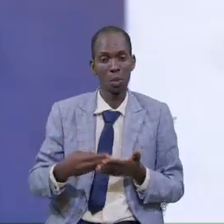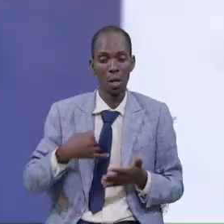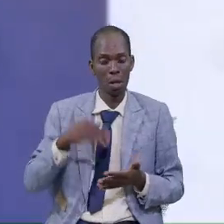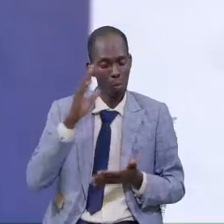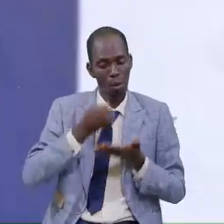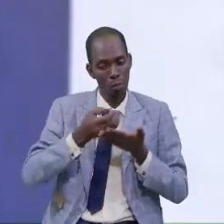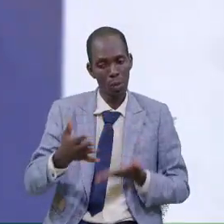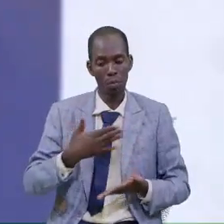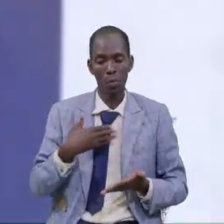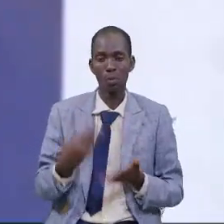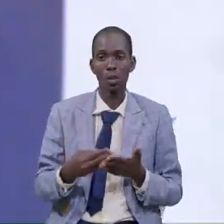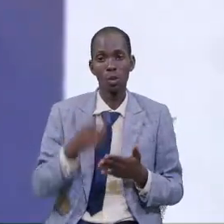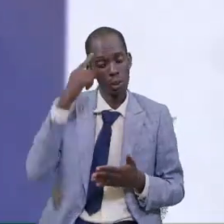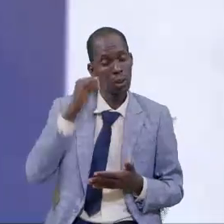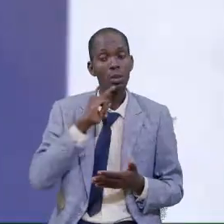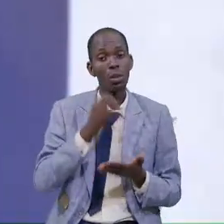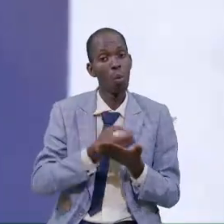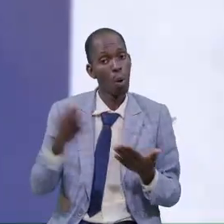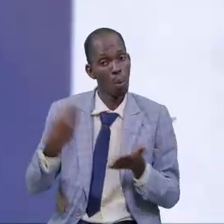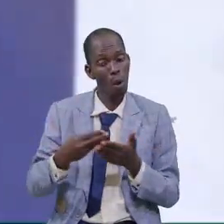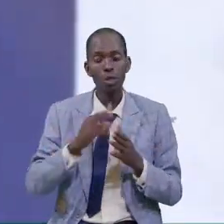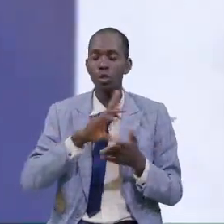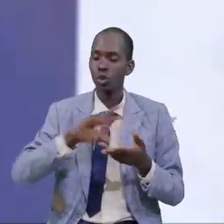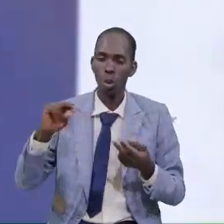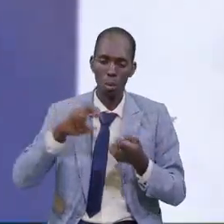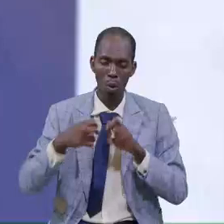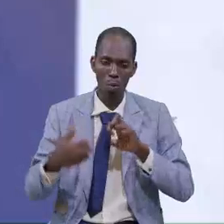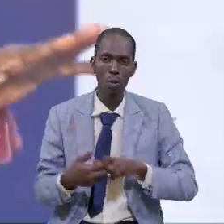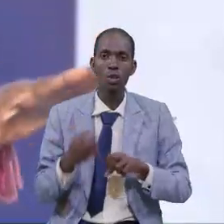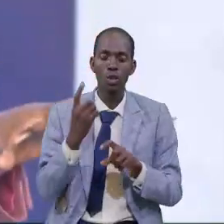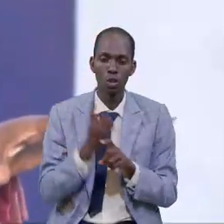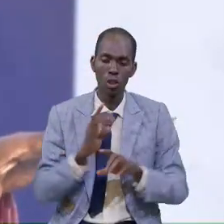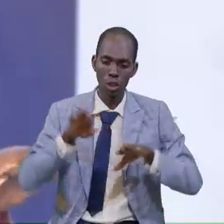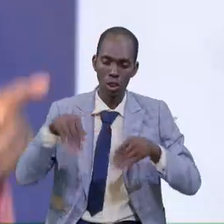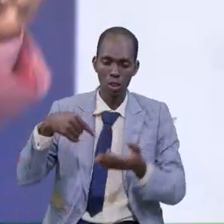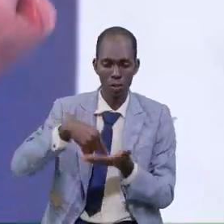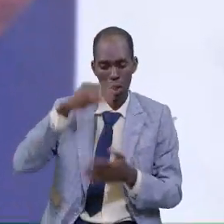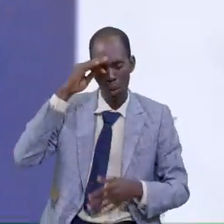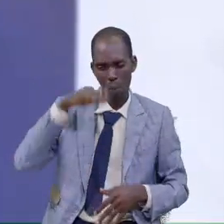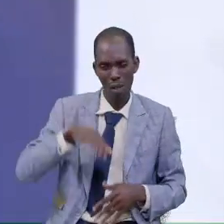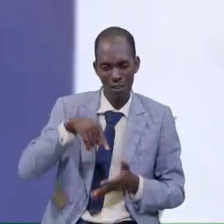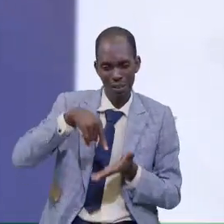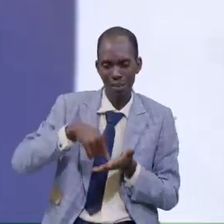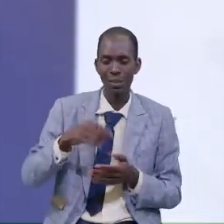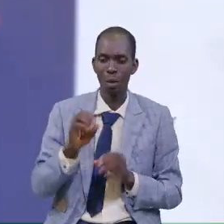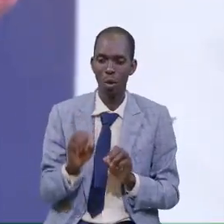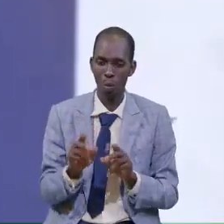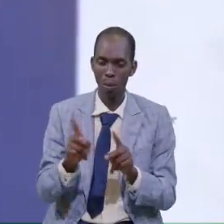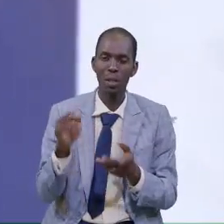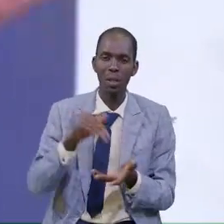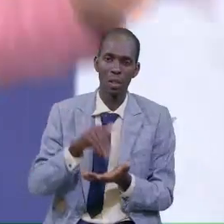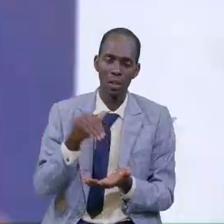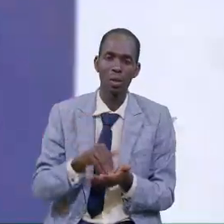think it's a waste of money, give me this chance. Get him in here just